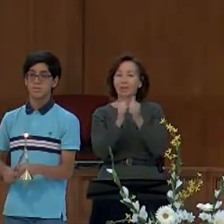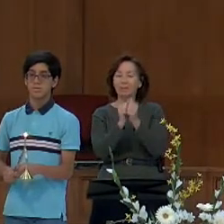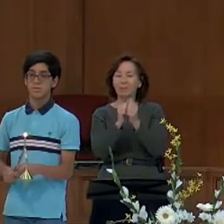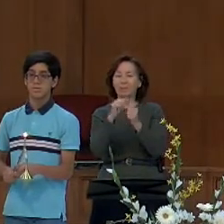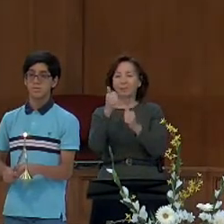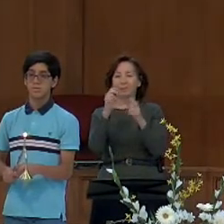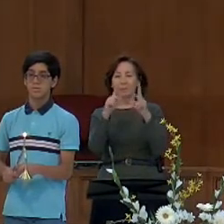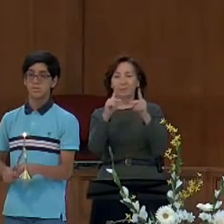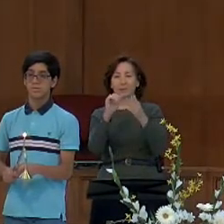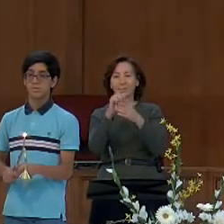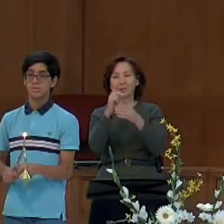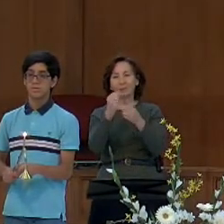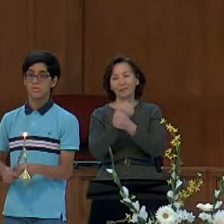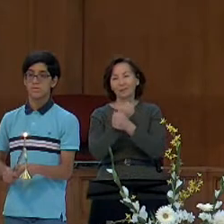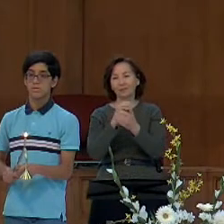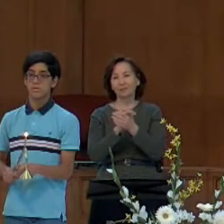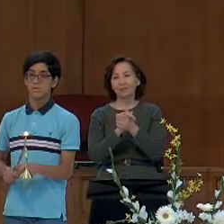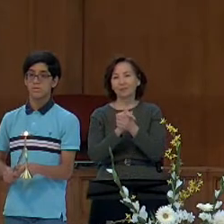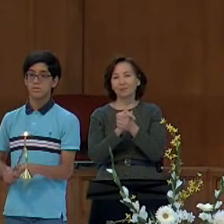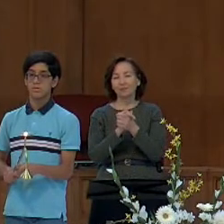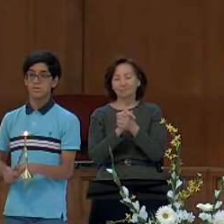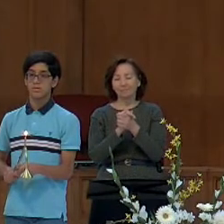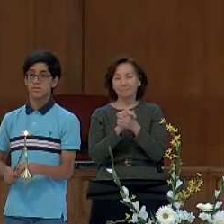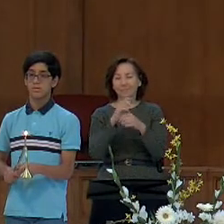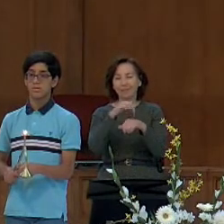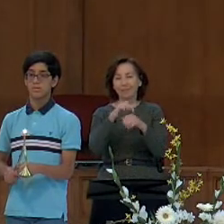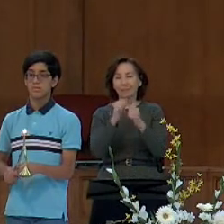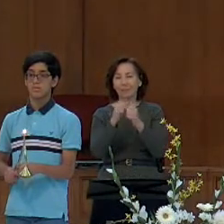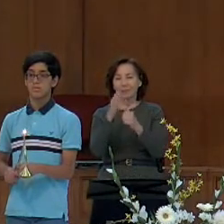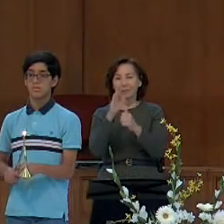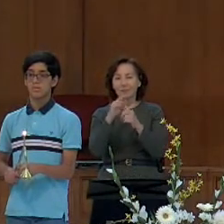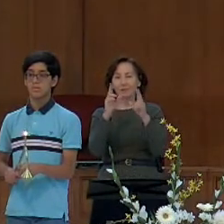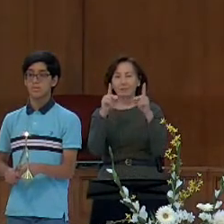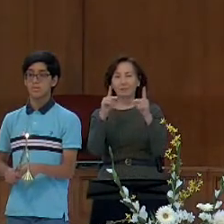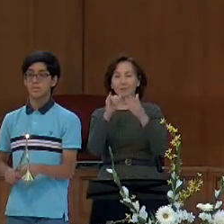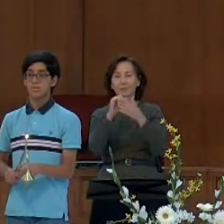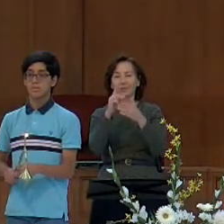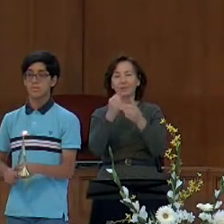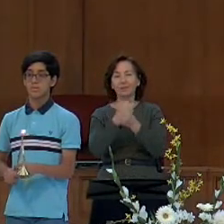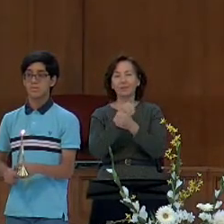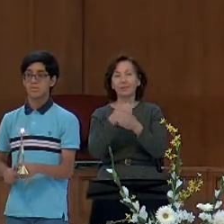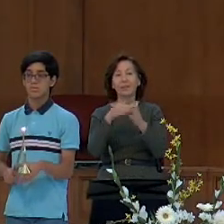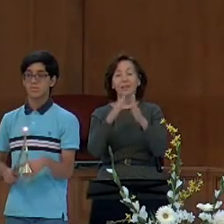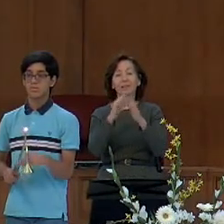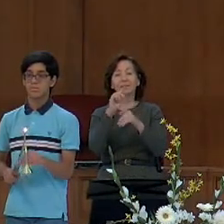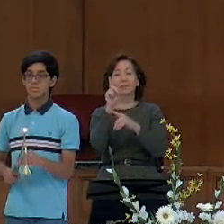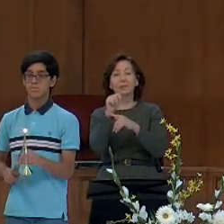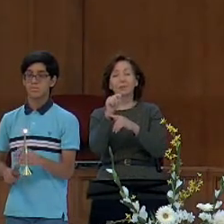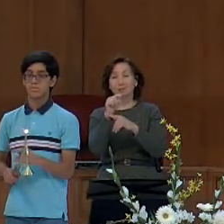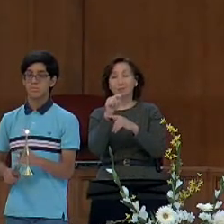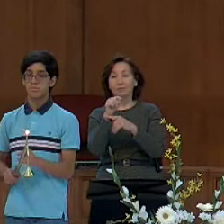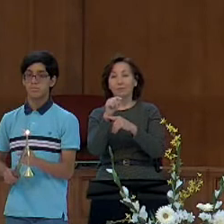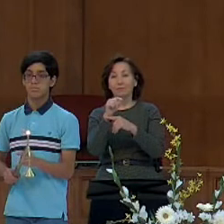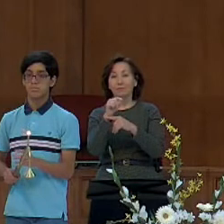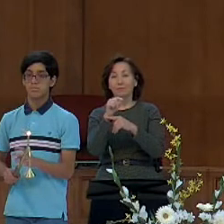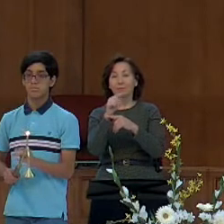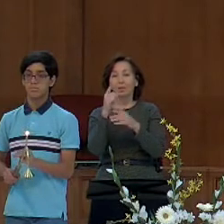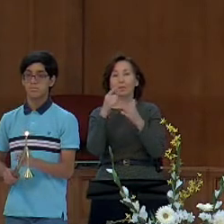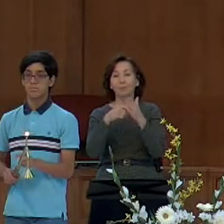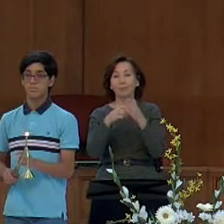love. Just spend some time with God and someone you love and just ask the question, what is it that concerns you the